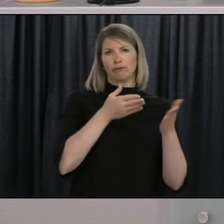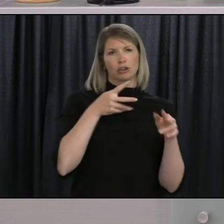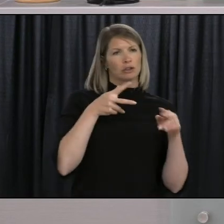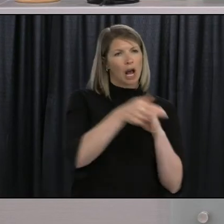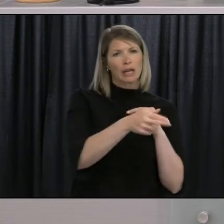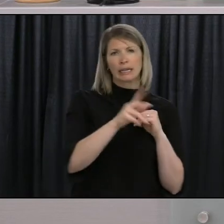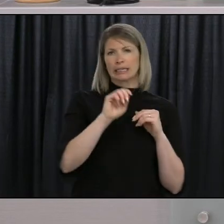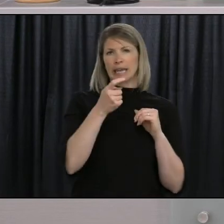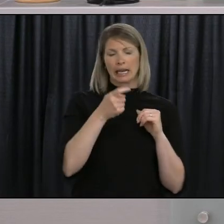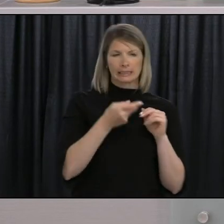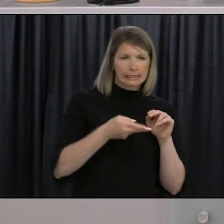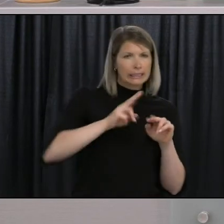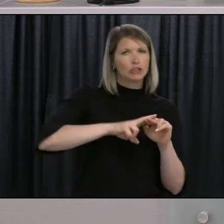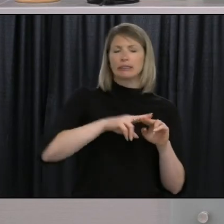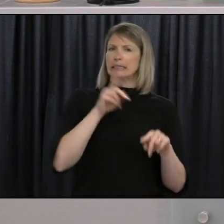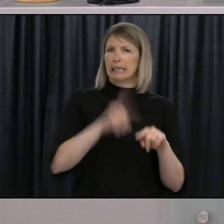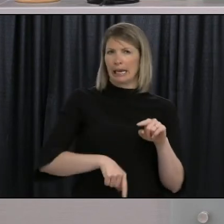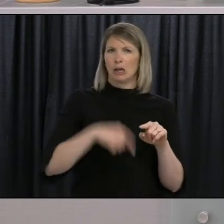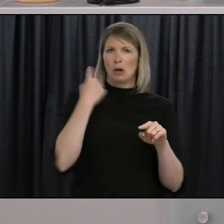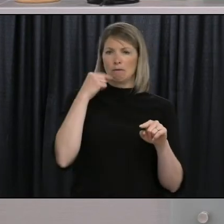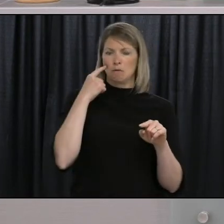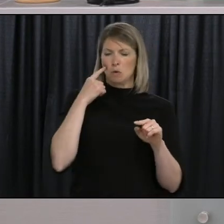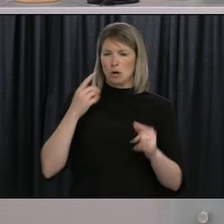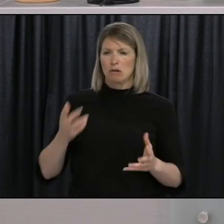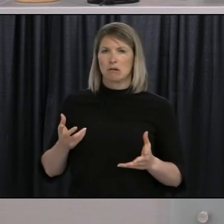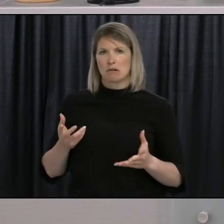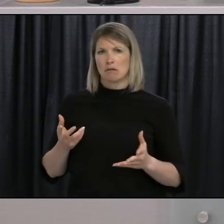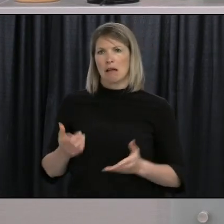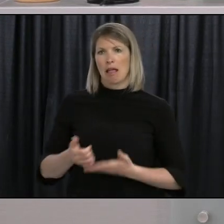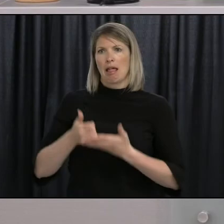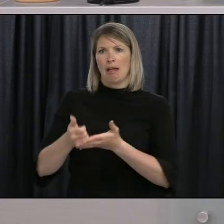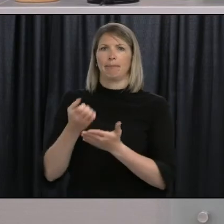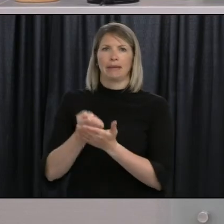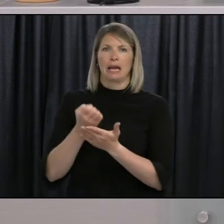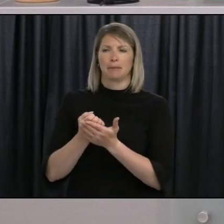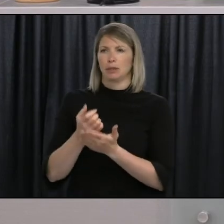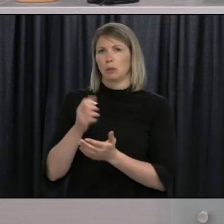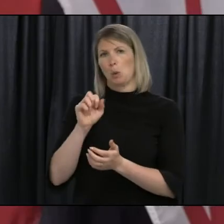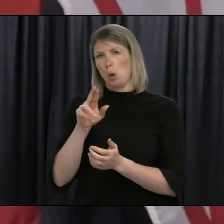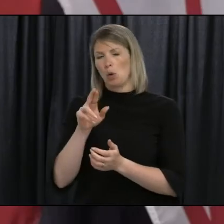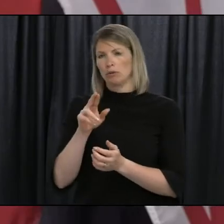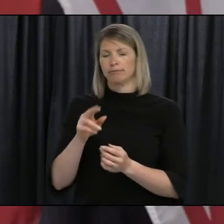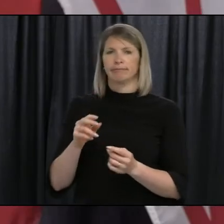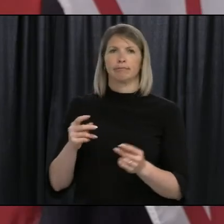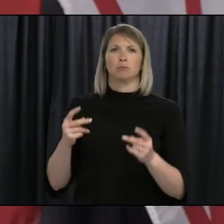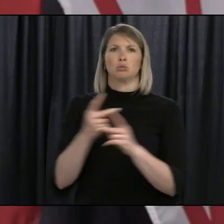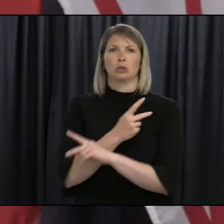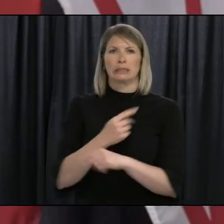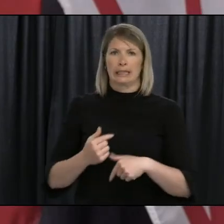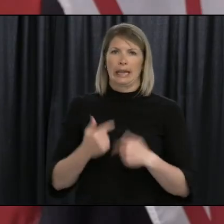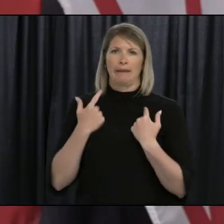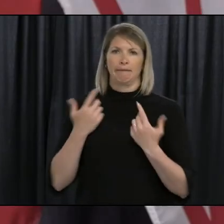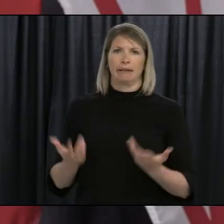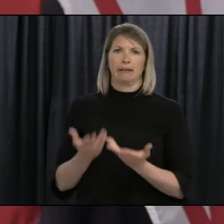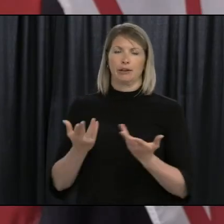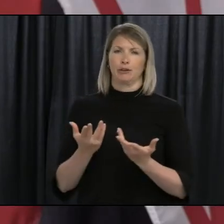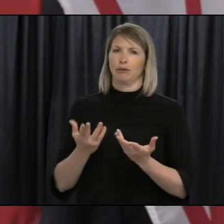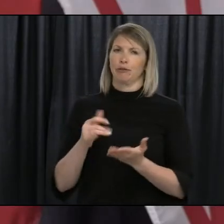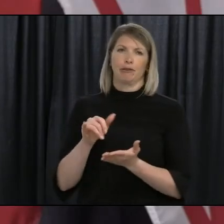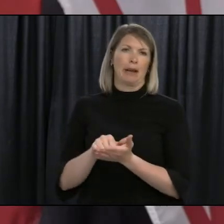If you're having discussions with the federal government, surely there must be a position of the province in these negotiations. Can you with being as specific as you